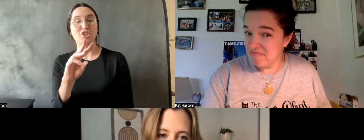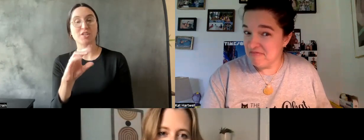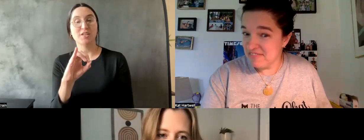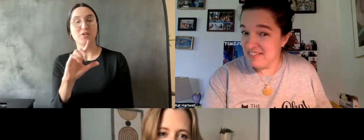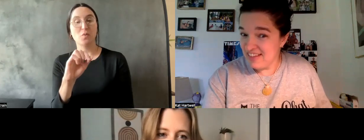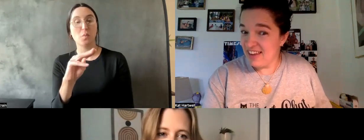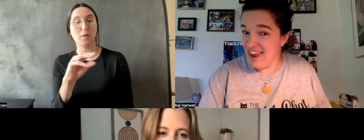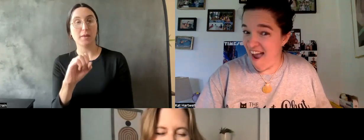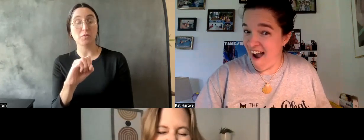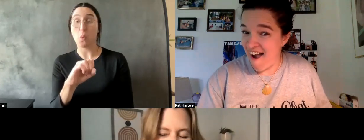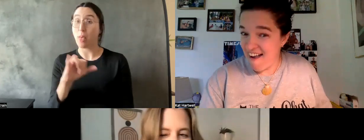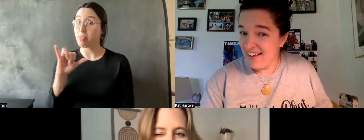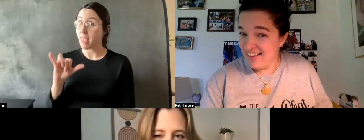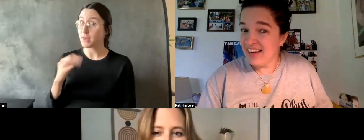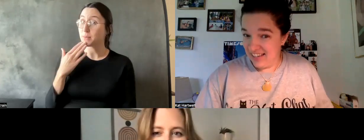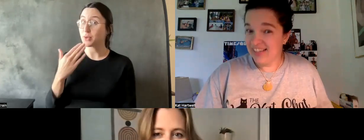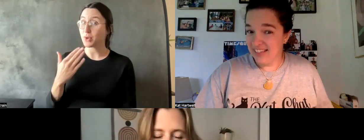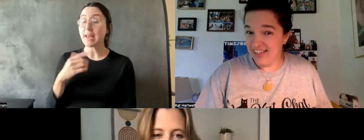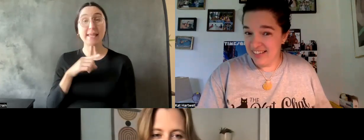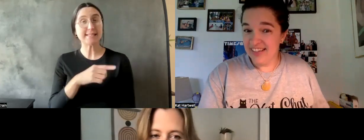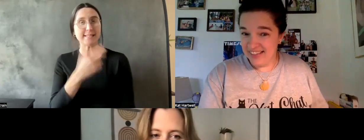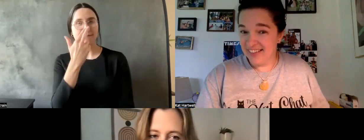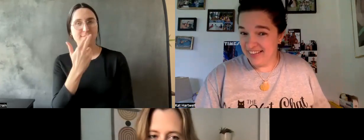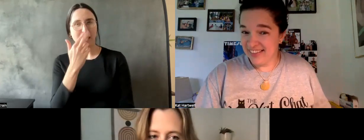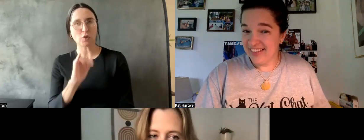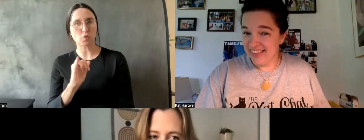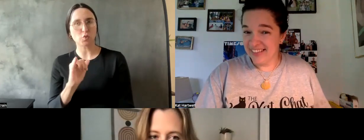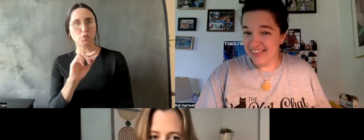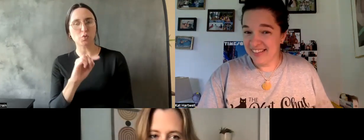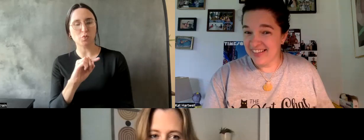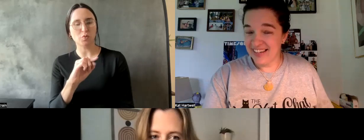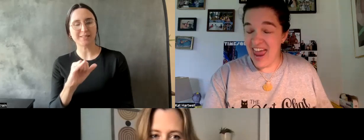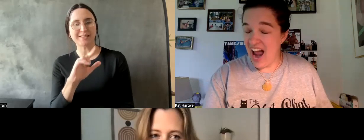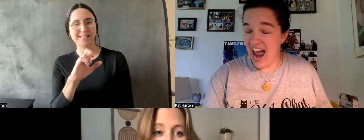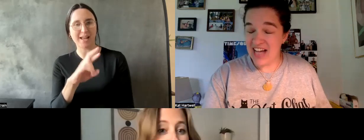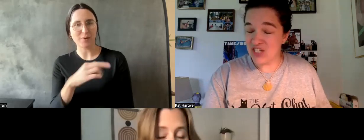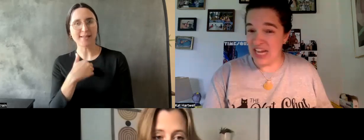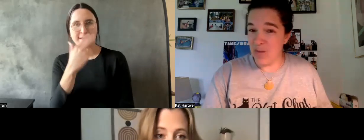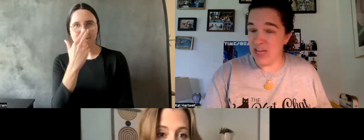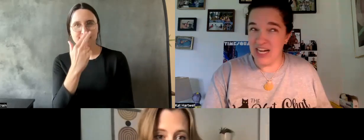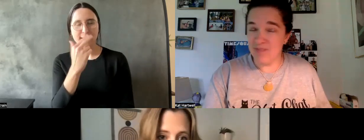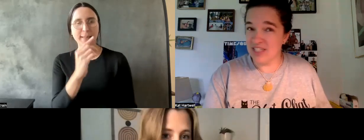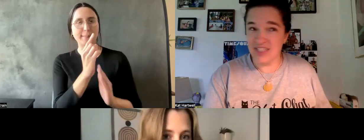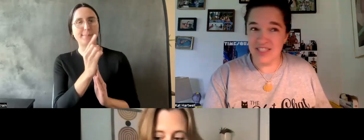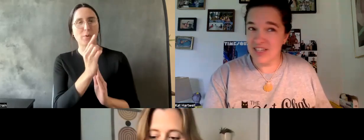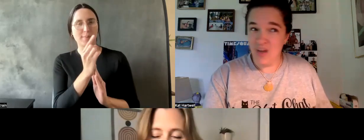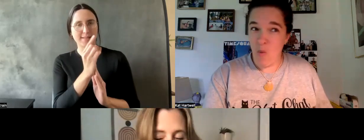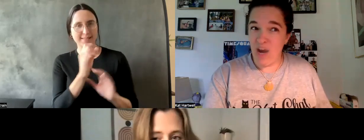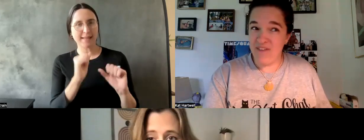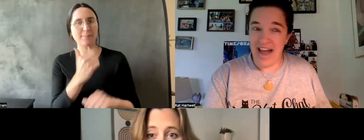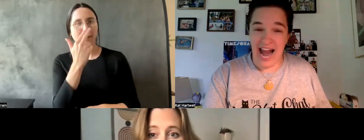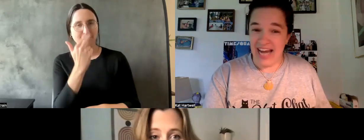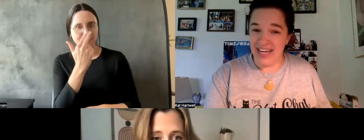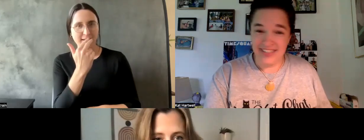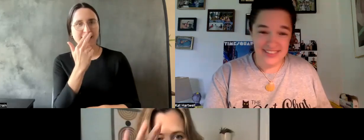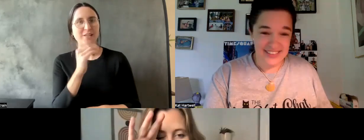That could be good because Yeah. he's funny too. I mean, he has some really good funny moments, especially in Ashley Three Wives and a Williams, Baby, seeing one